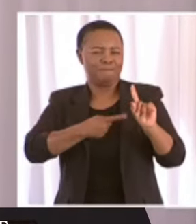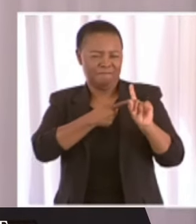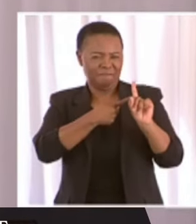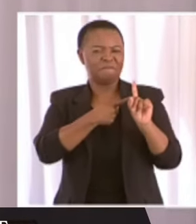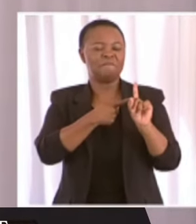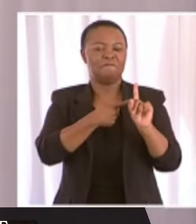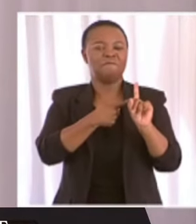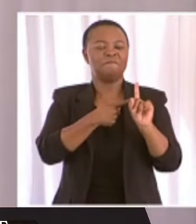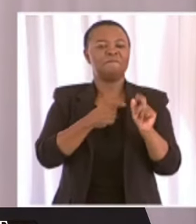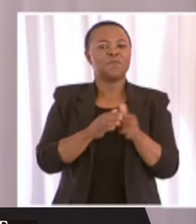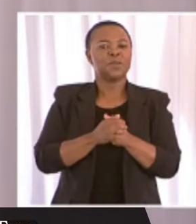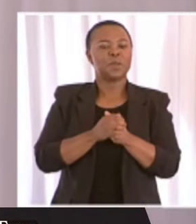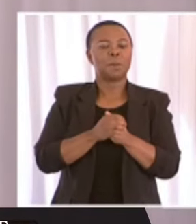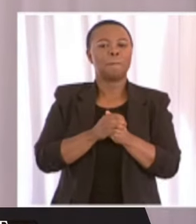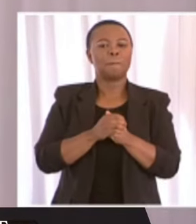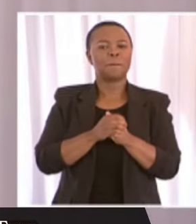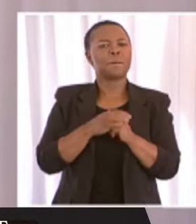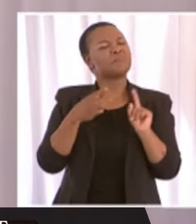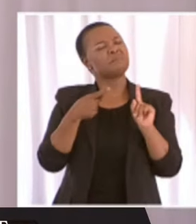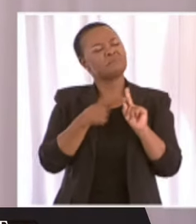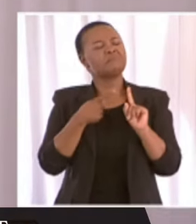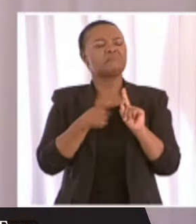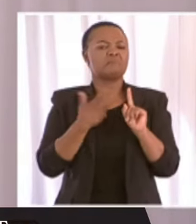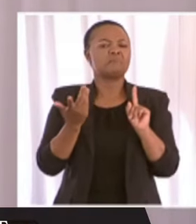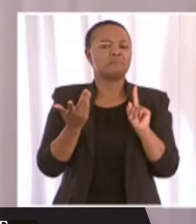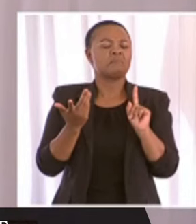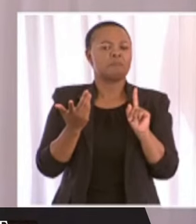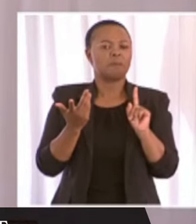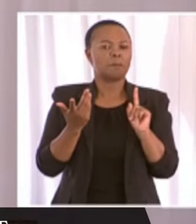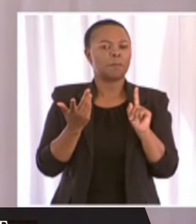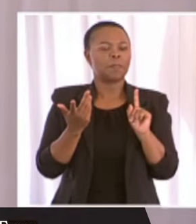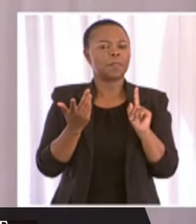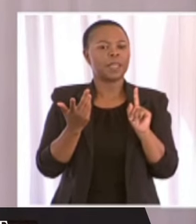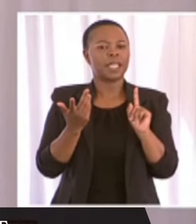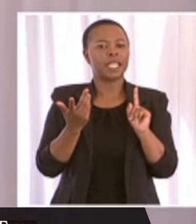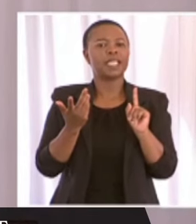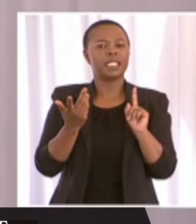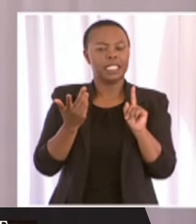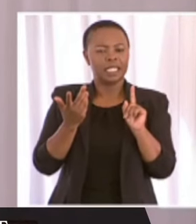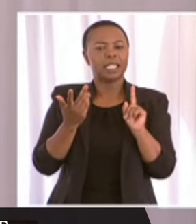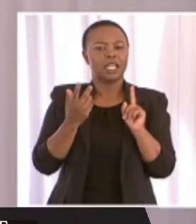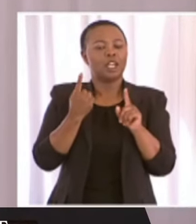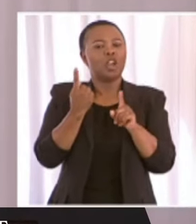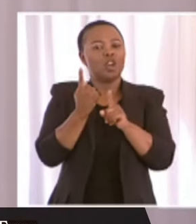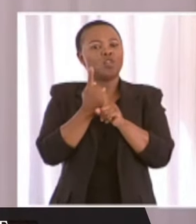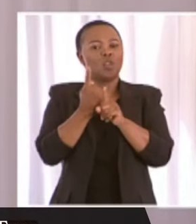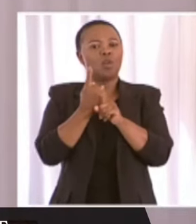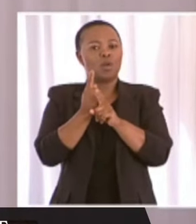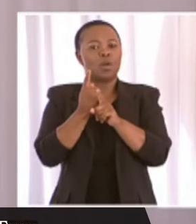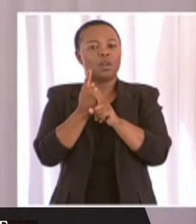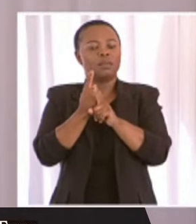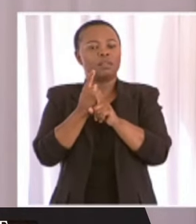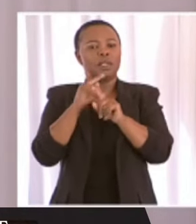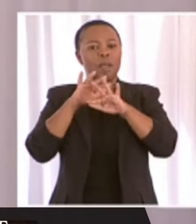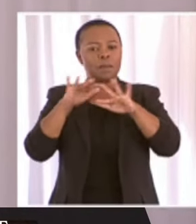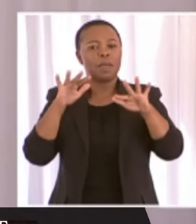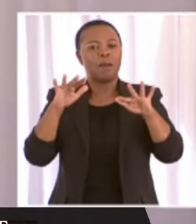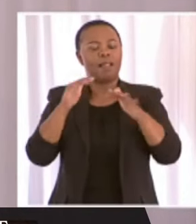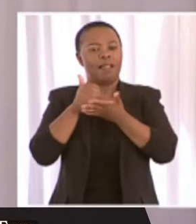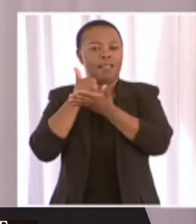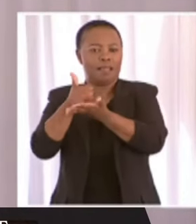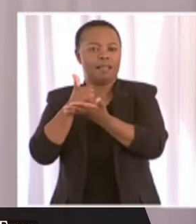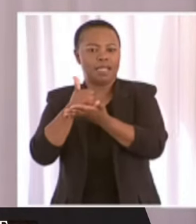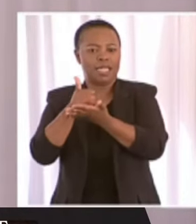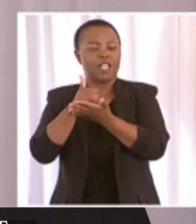someone who, with his loss, makes the country poorer, a true son